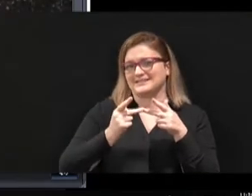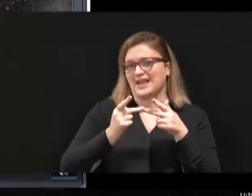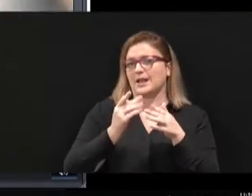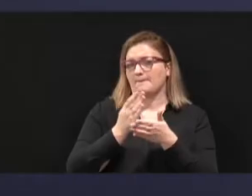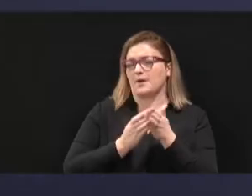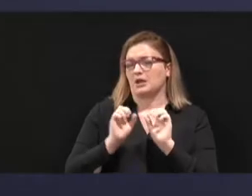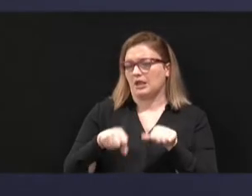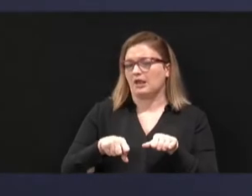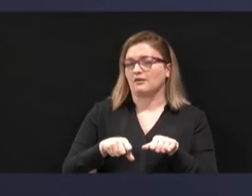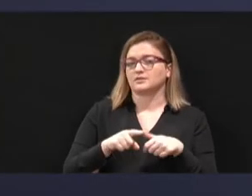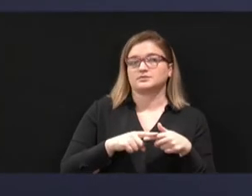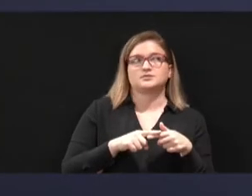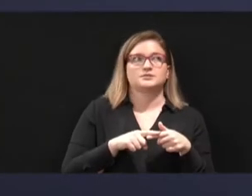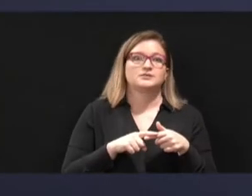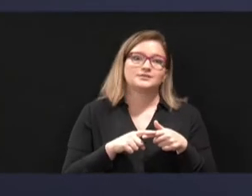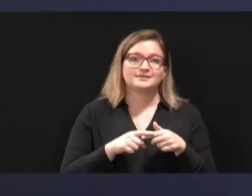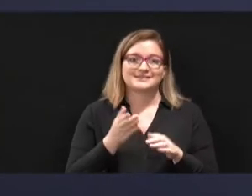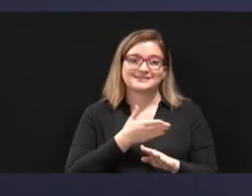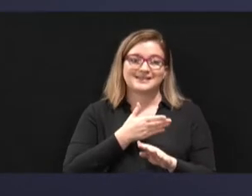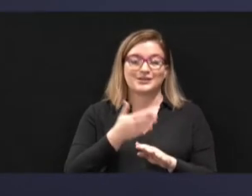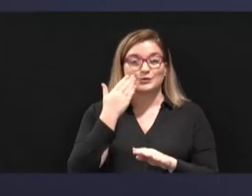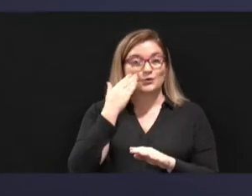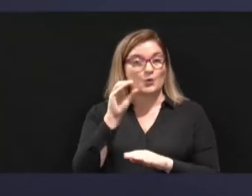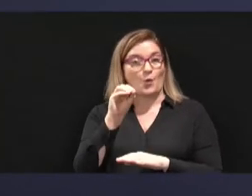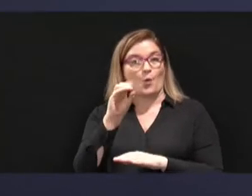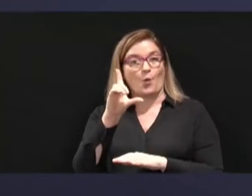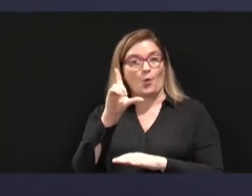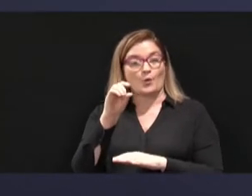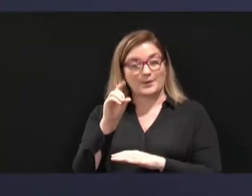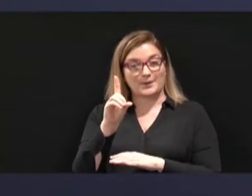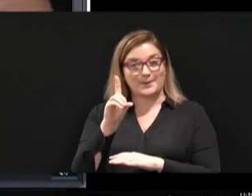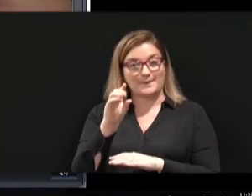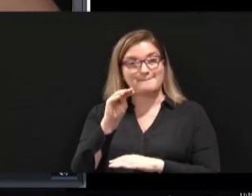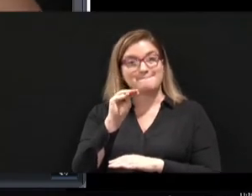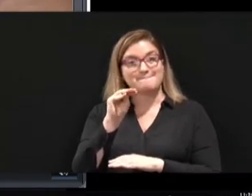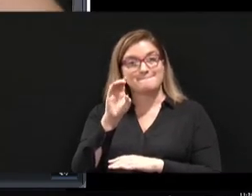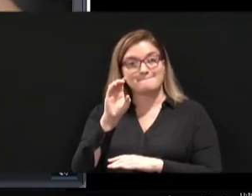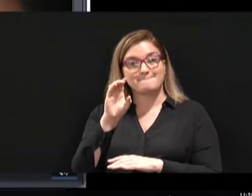Okay, and then there's a song. So Old MacDonald Sound Farm, this is,